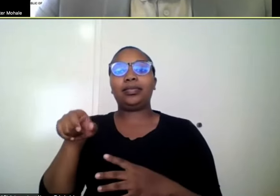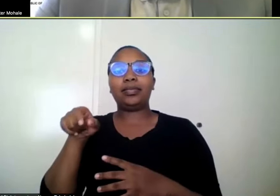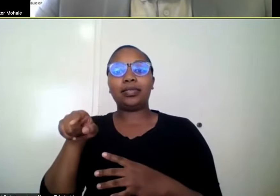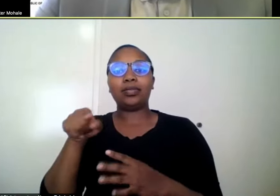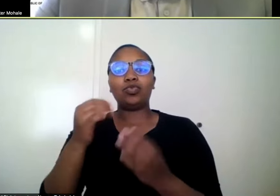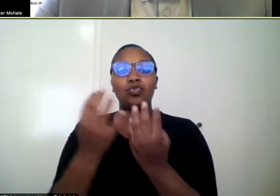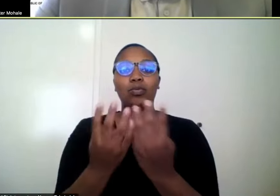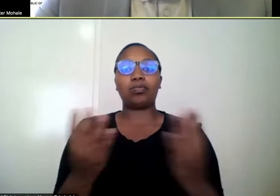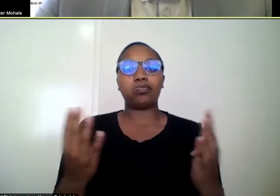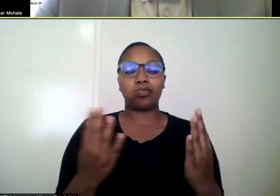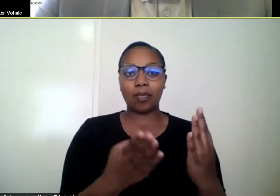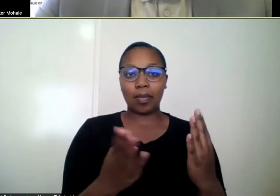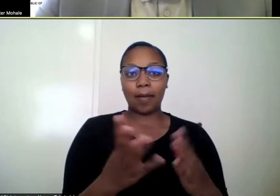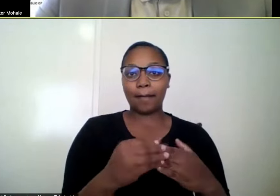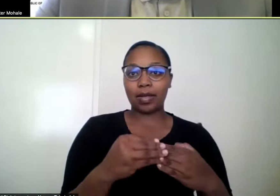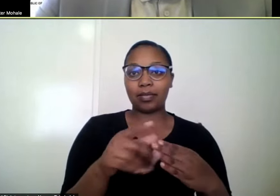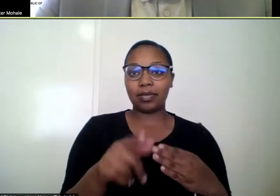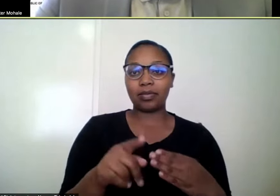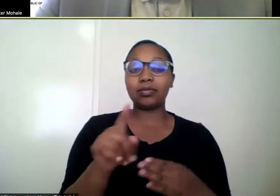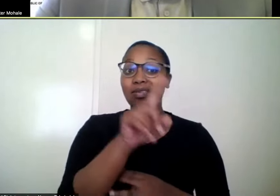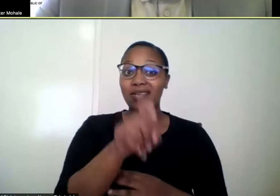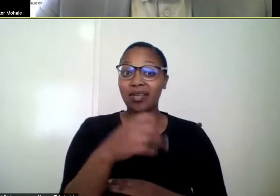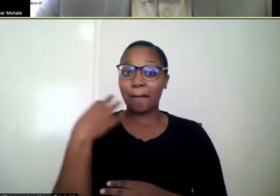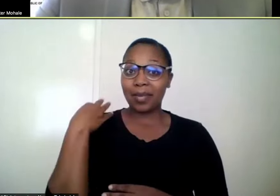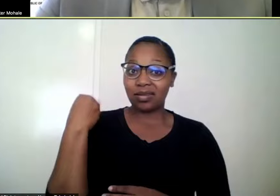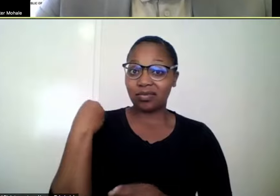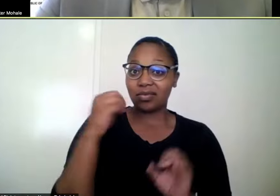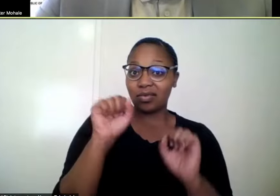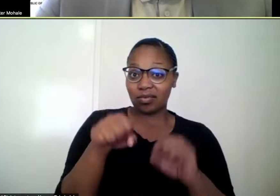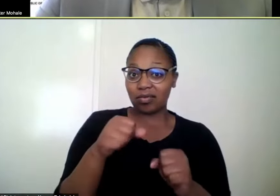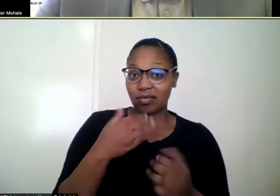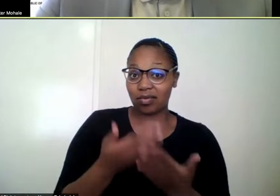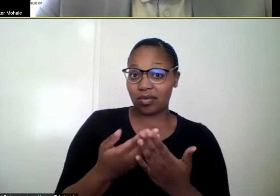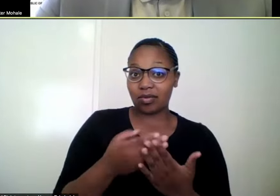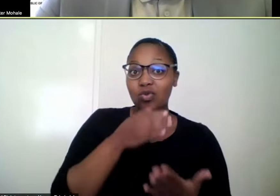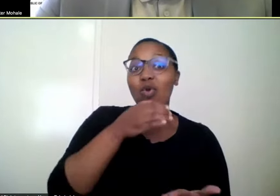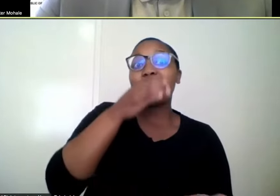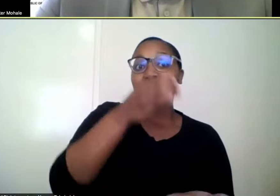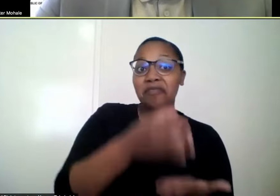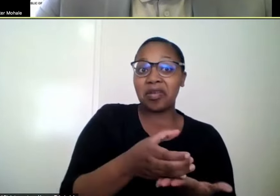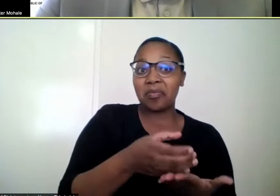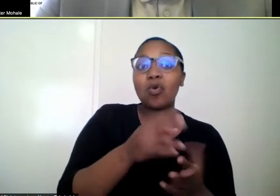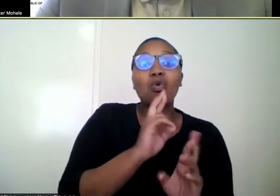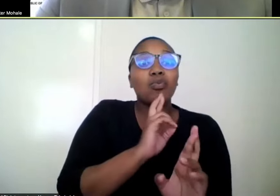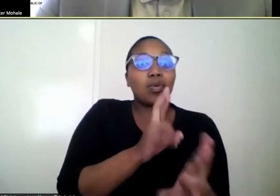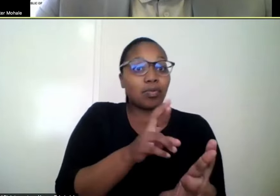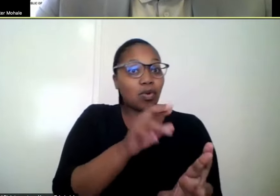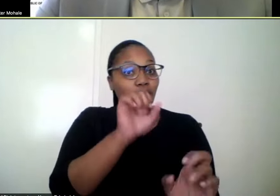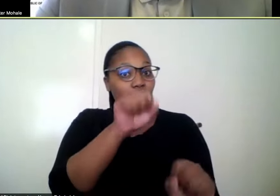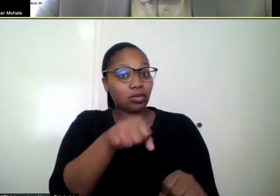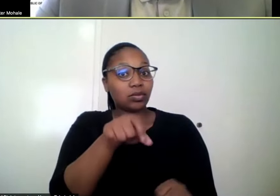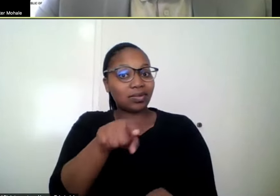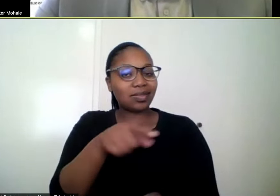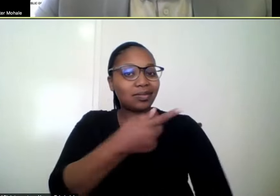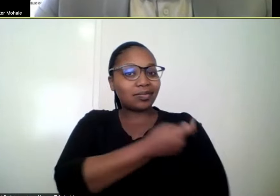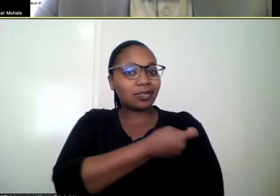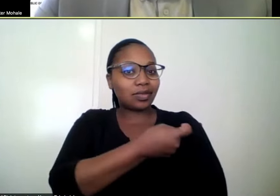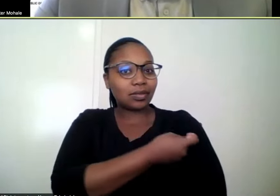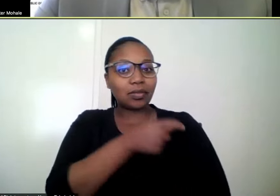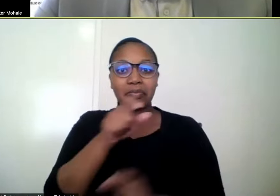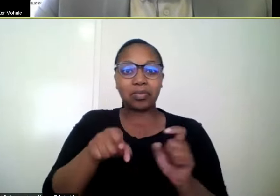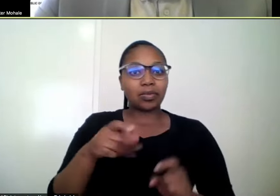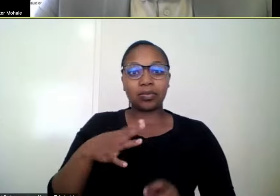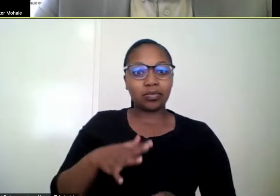able to confirm reports that as vaccine hesitancy slows the inoculation campaign,